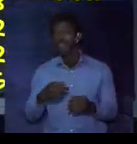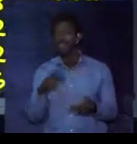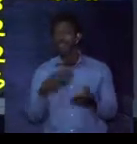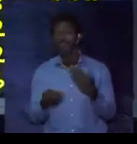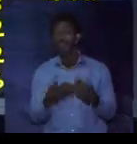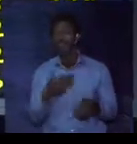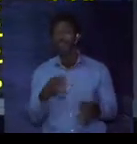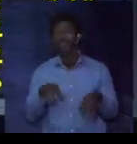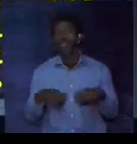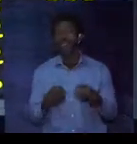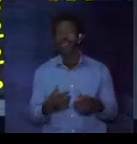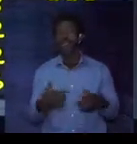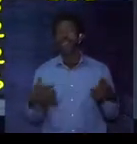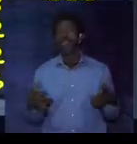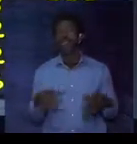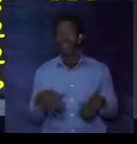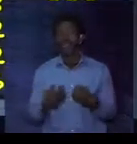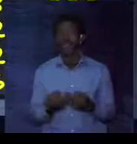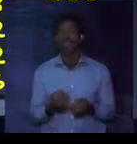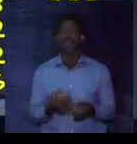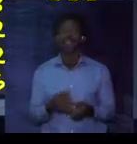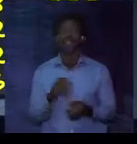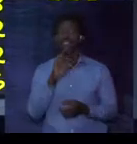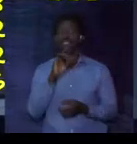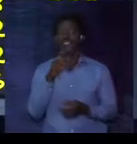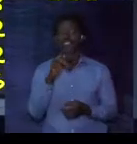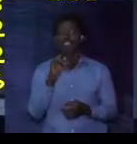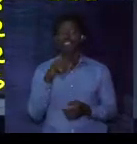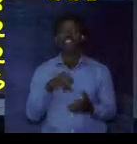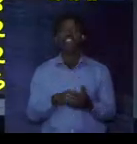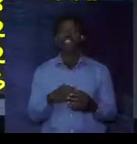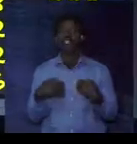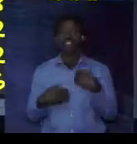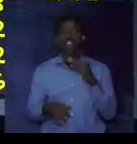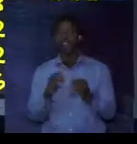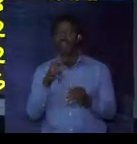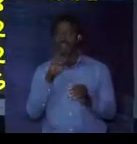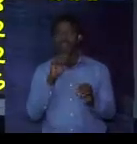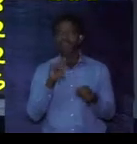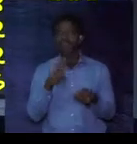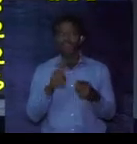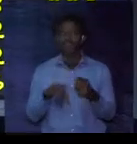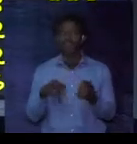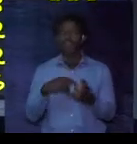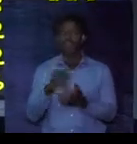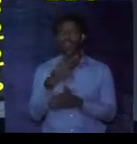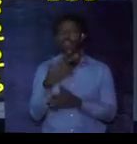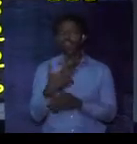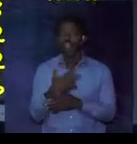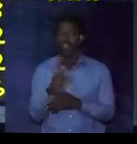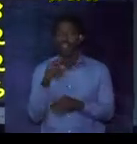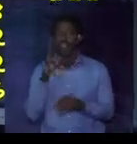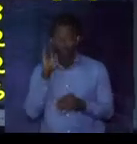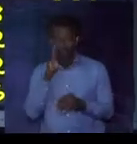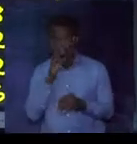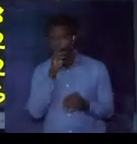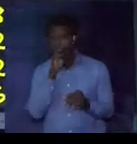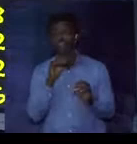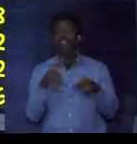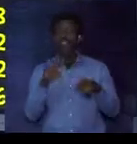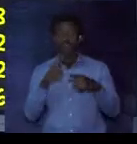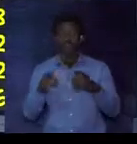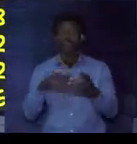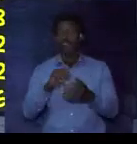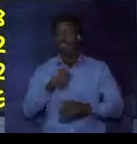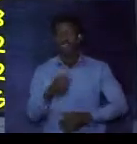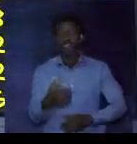number, no matter how large, no matter how many digits it has. As long as you're able to read 3 digits, you will be able to read any number,